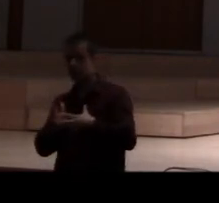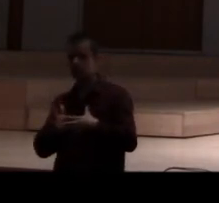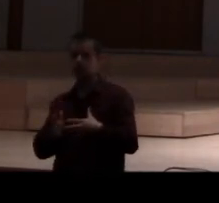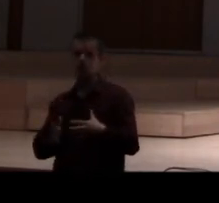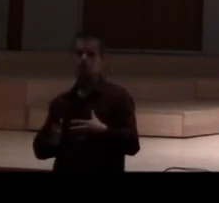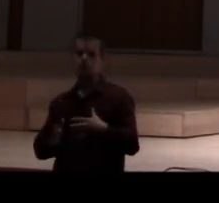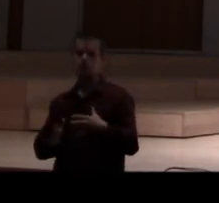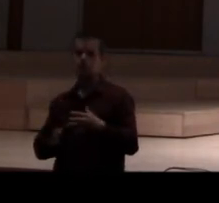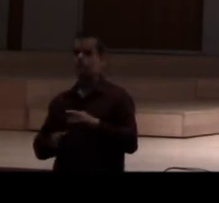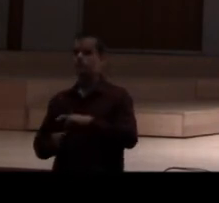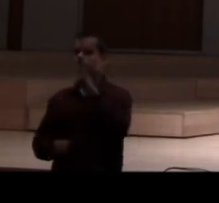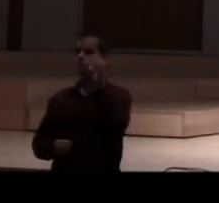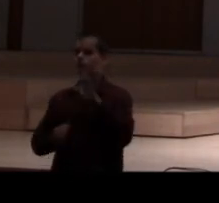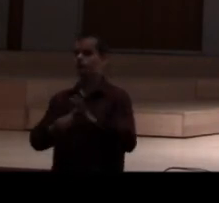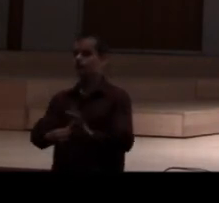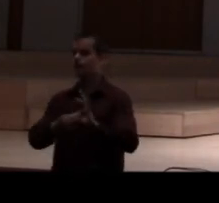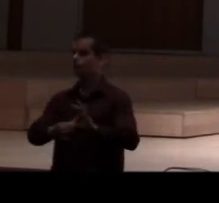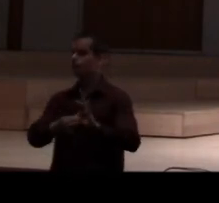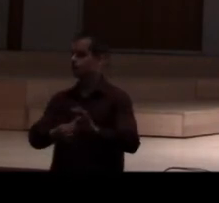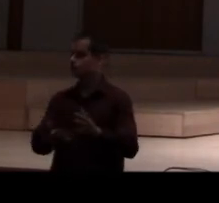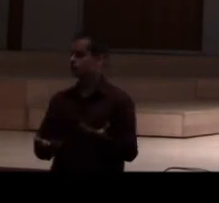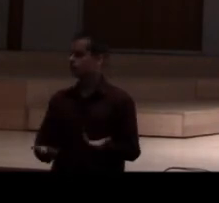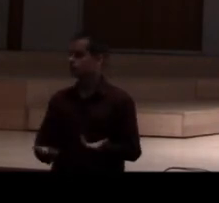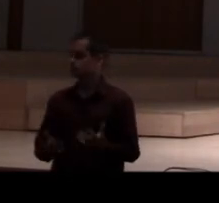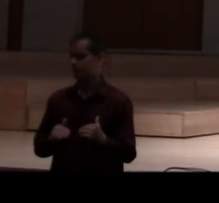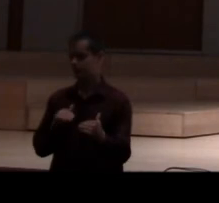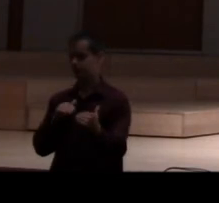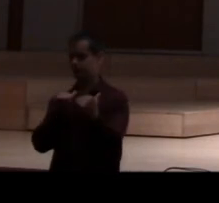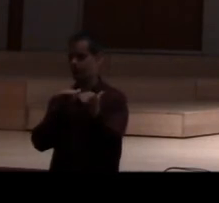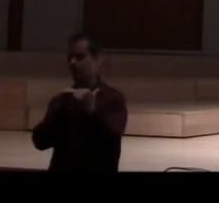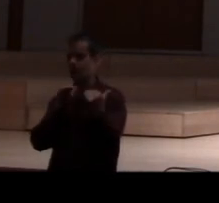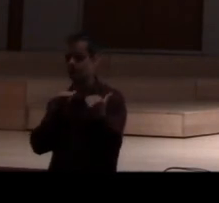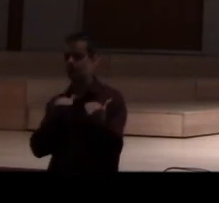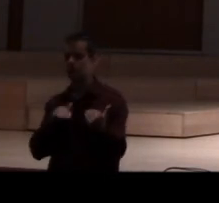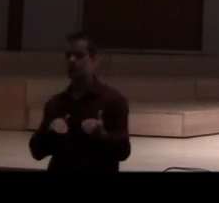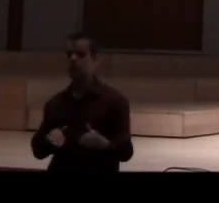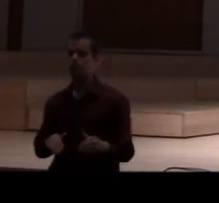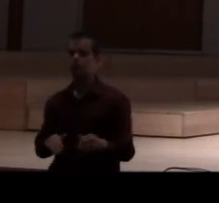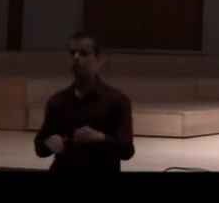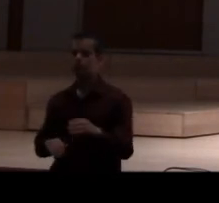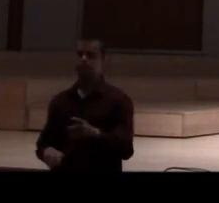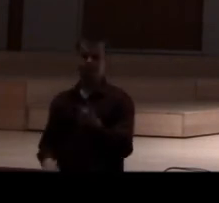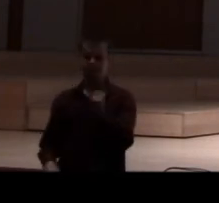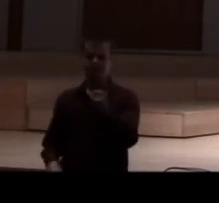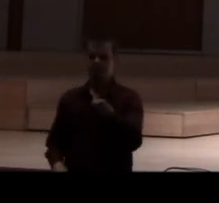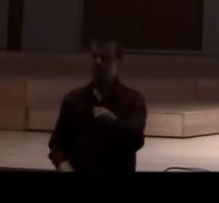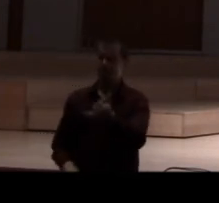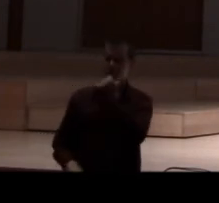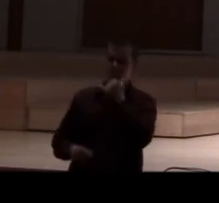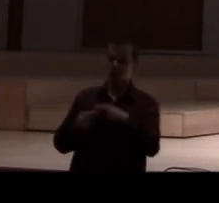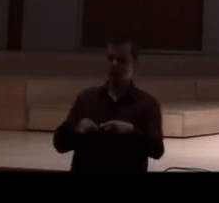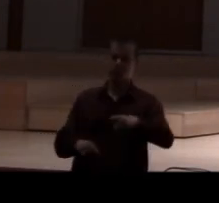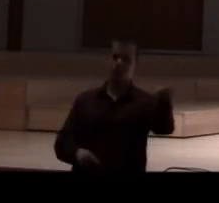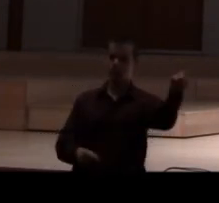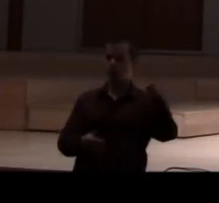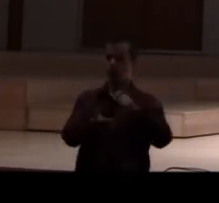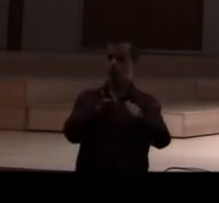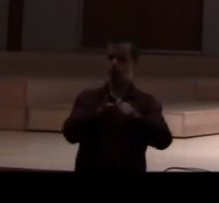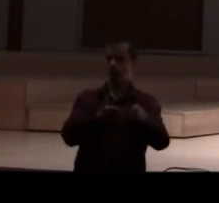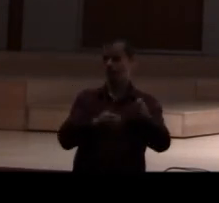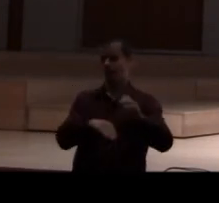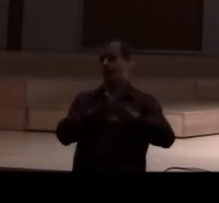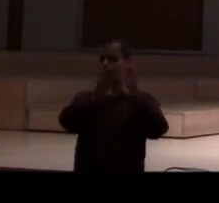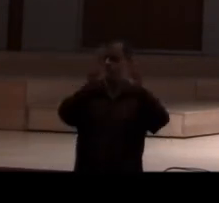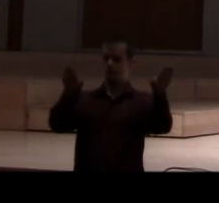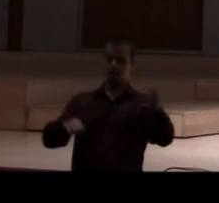spirit of collaboration, and maybe a certain amount of equality. This is not that you didn't get your grammar right, so go and write 5 lines on the